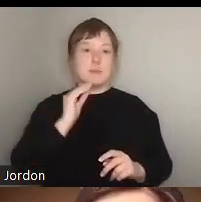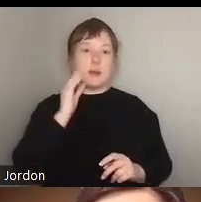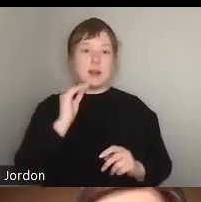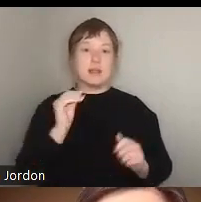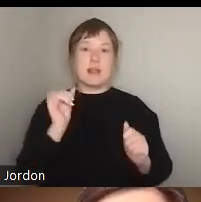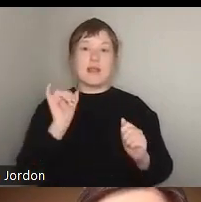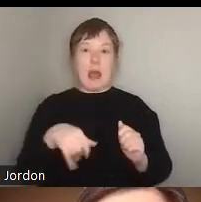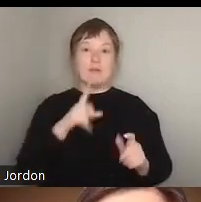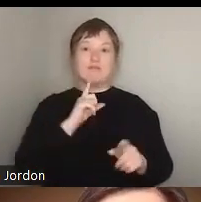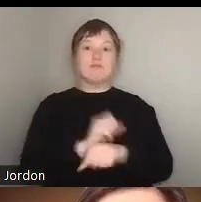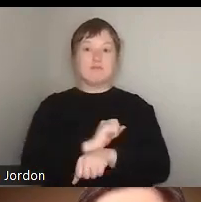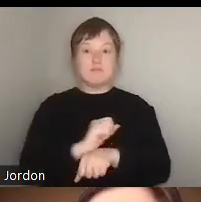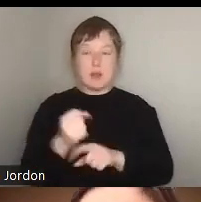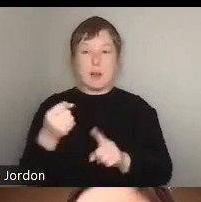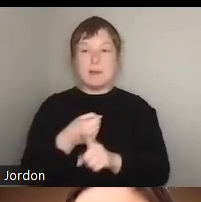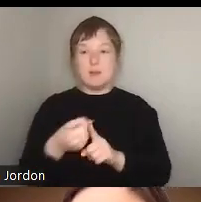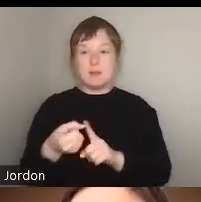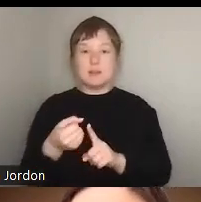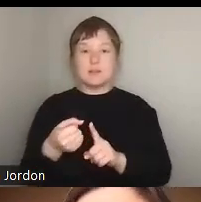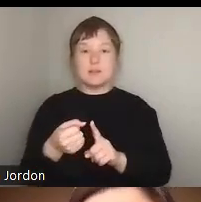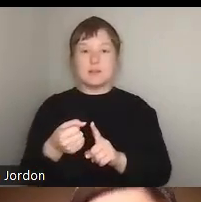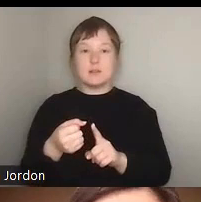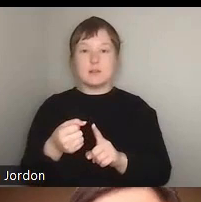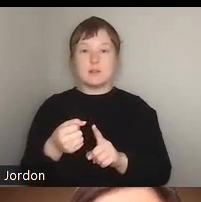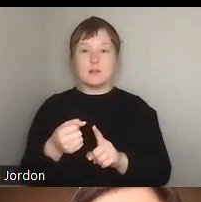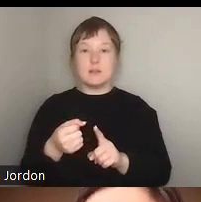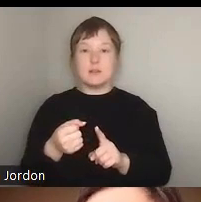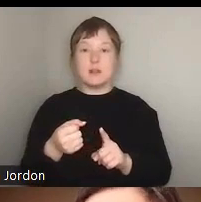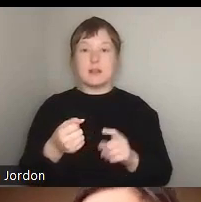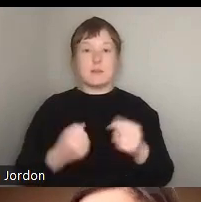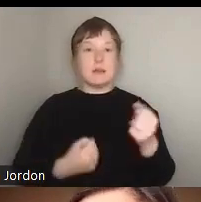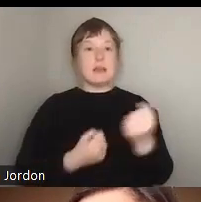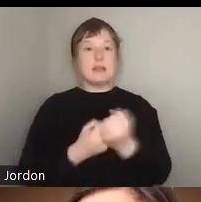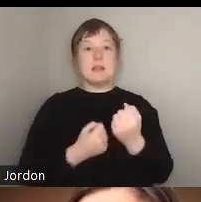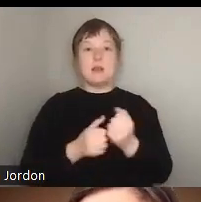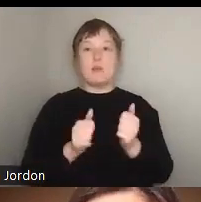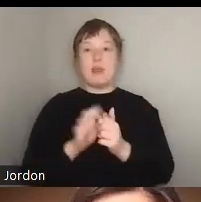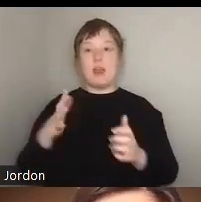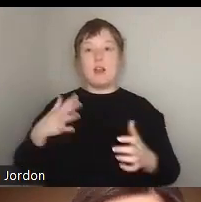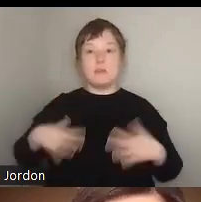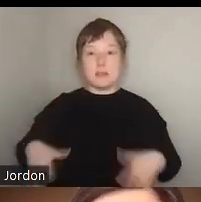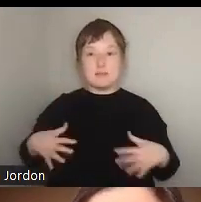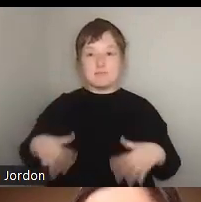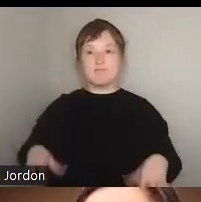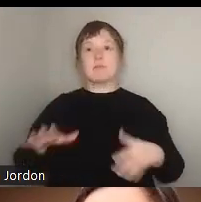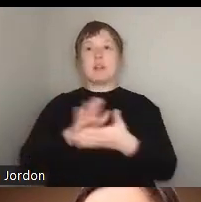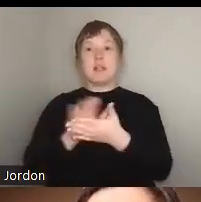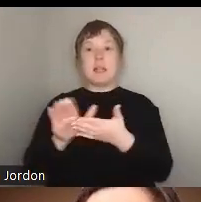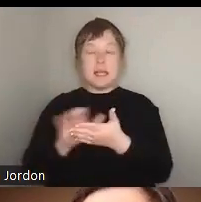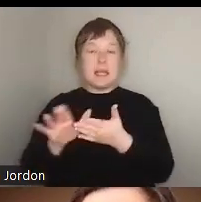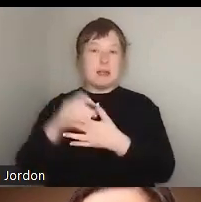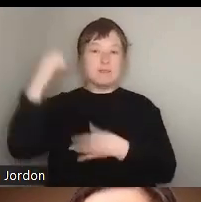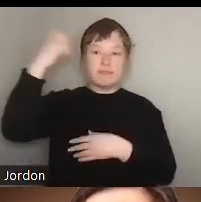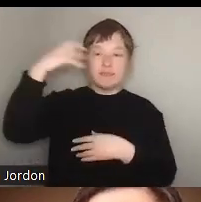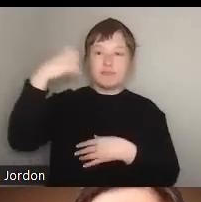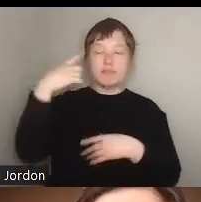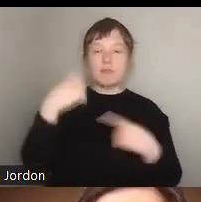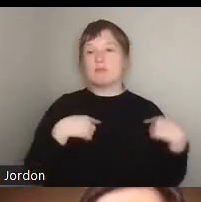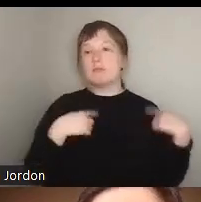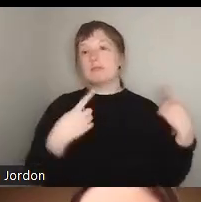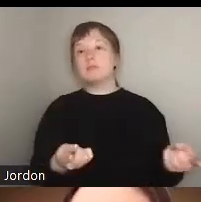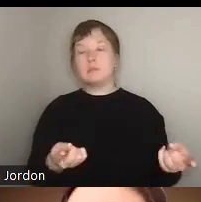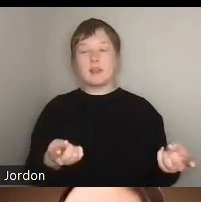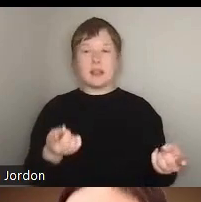abuse, because they have been like assisted with their hygiene and getting dressed for years, and they never realized that it was something